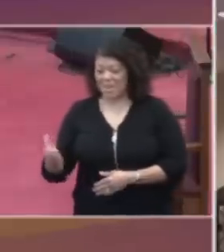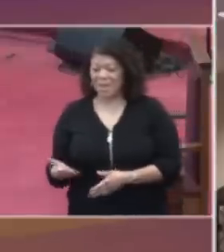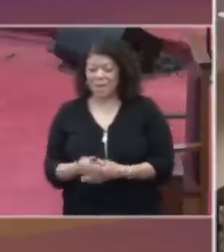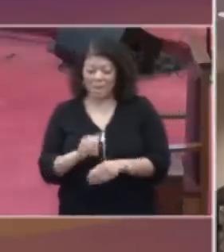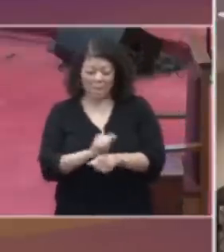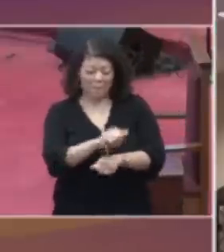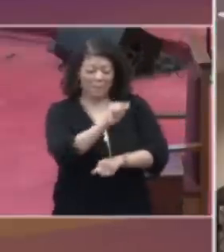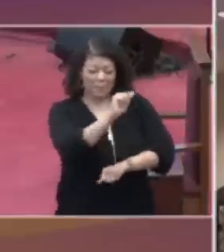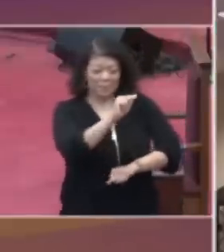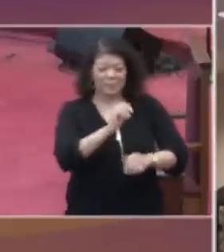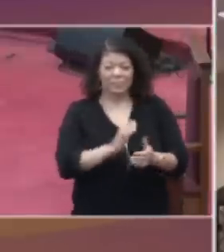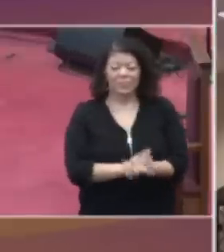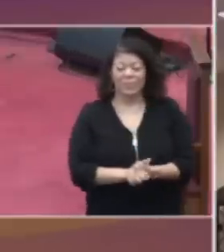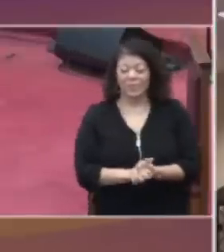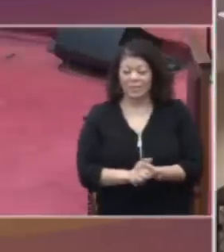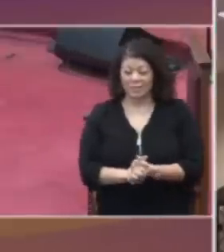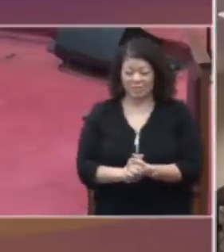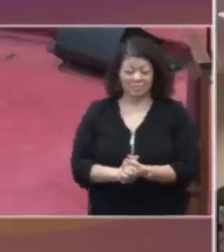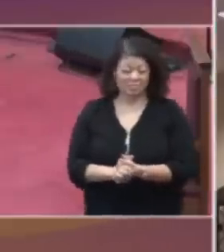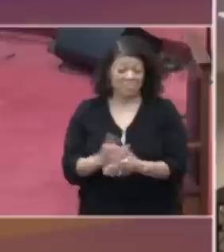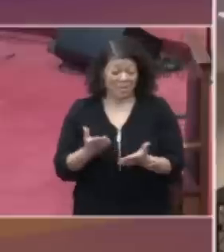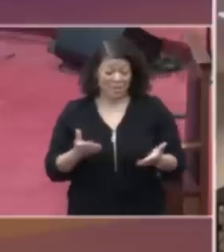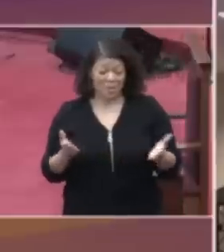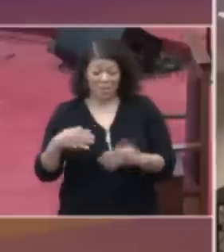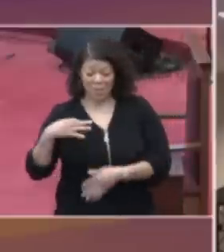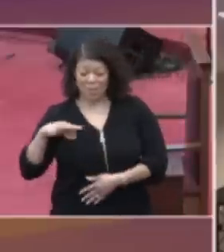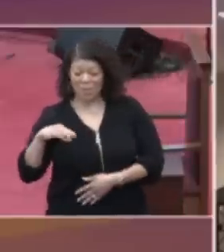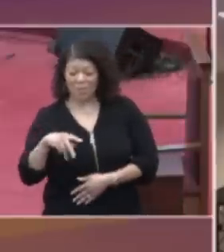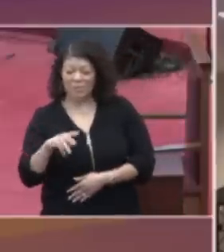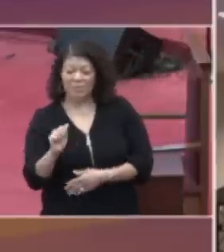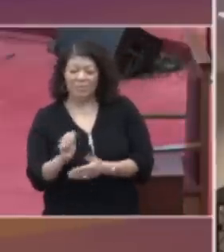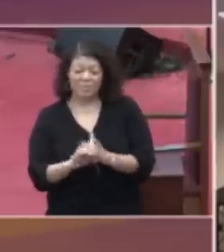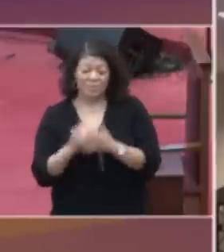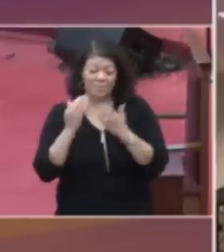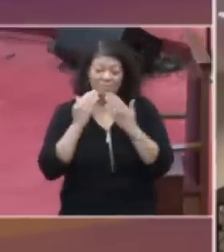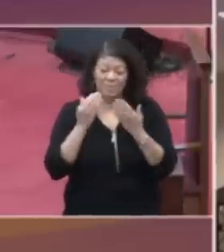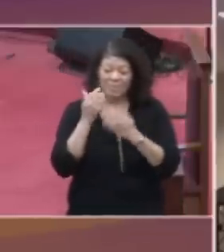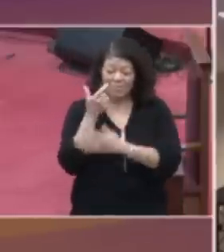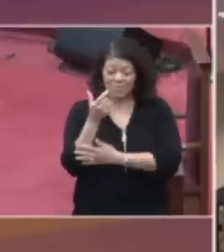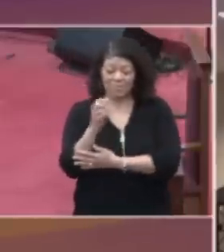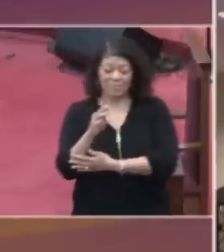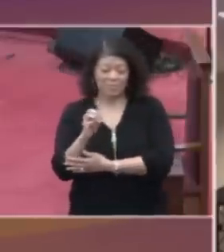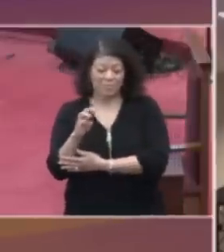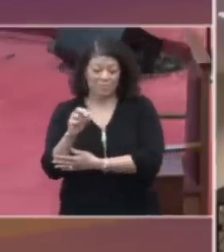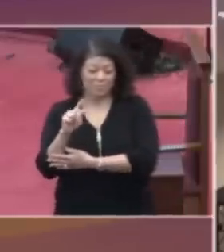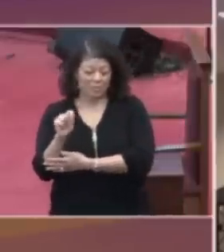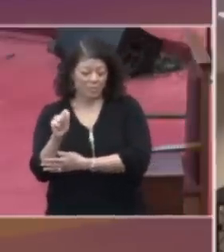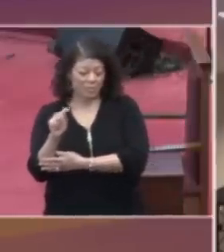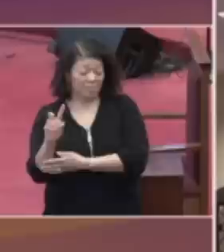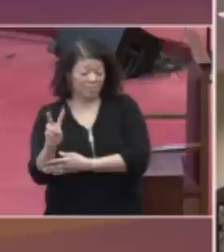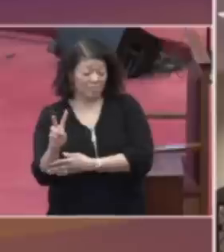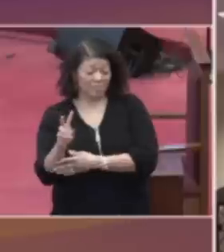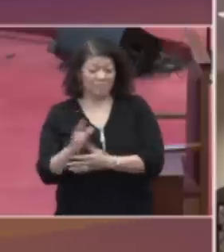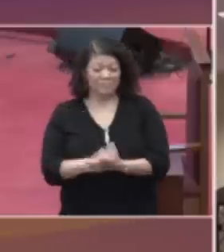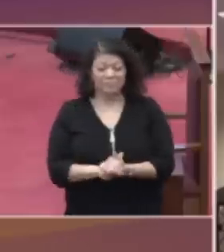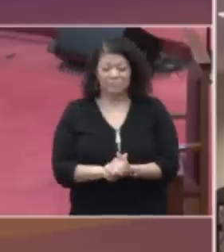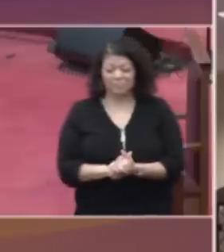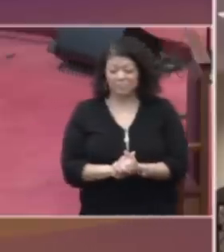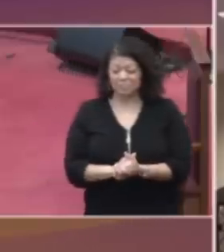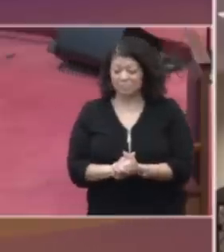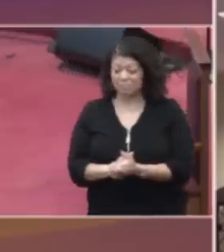Welcome to Mount Ararat Baptist Church in Pittsburgh, Pennsylvania. And thank you for tuning into Mount TV. I'm your host,